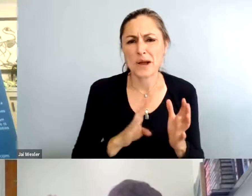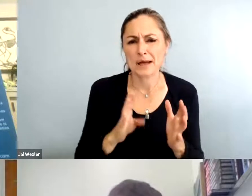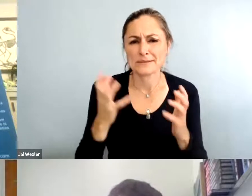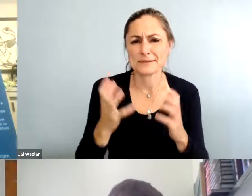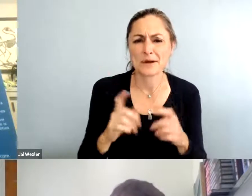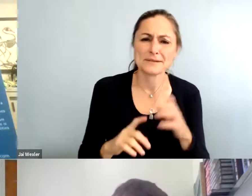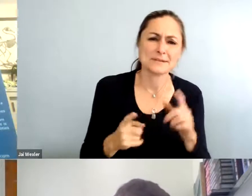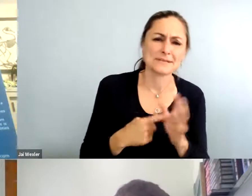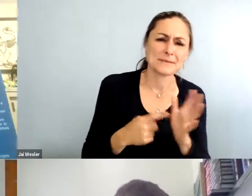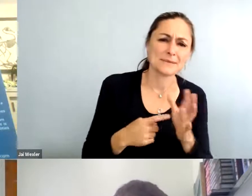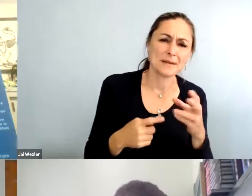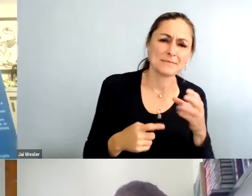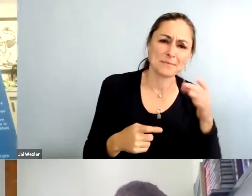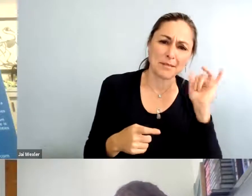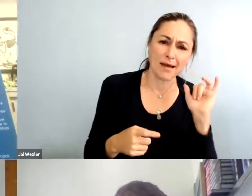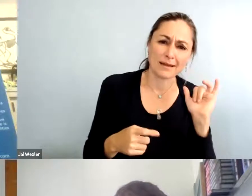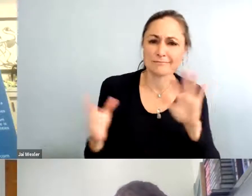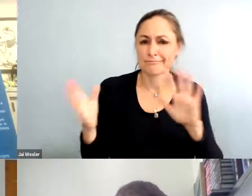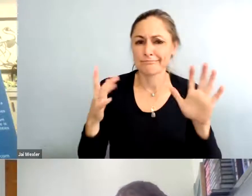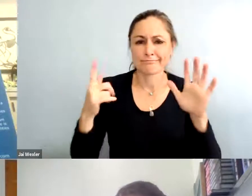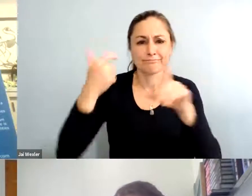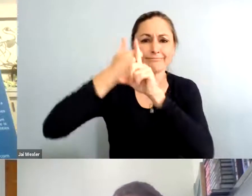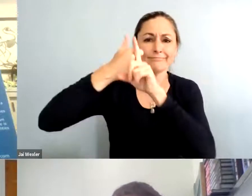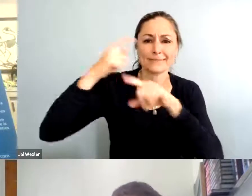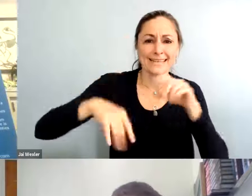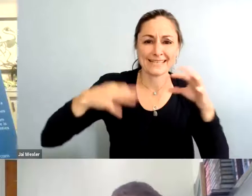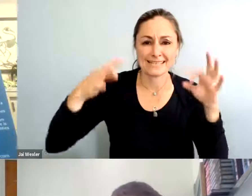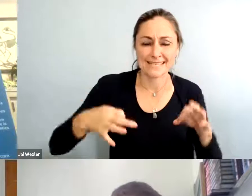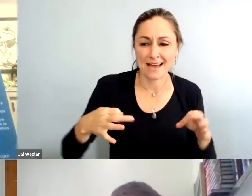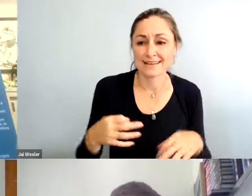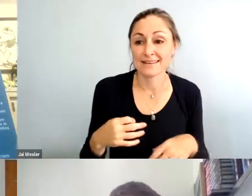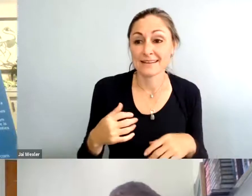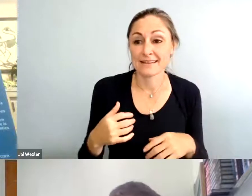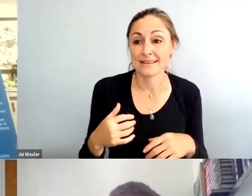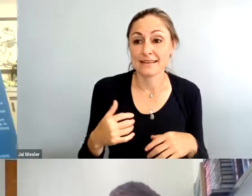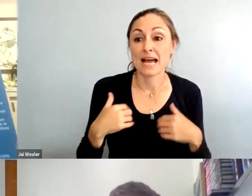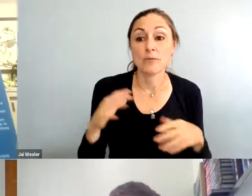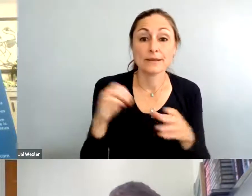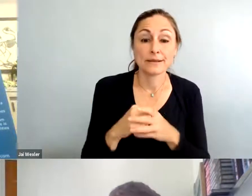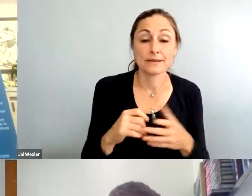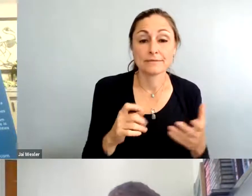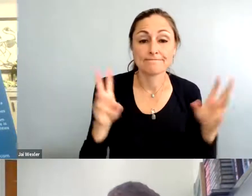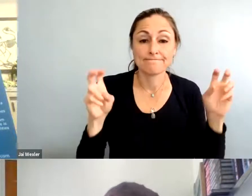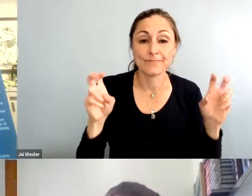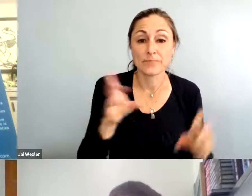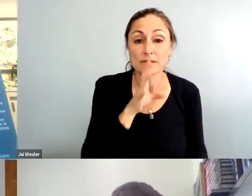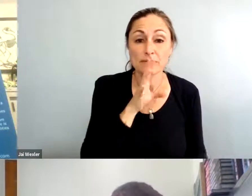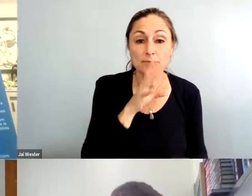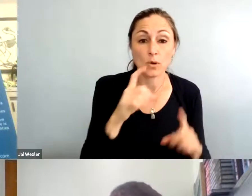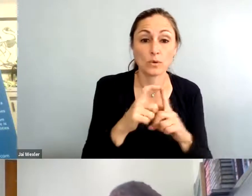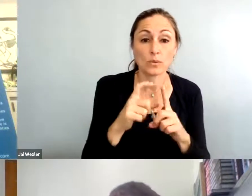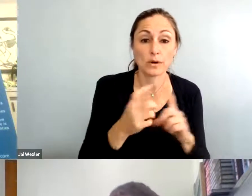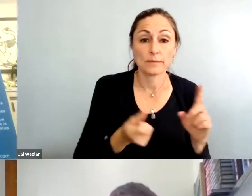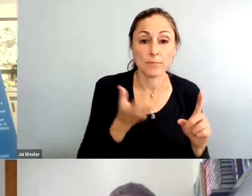really make its decision most of the time. I've been in about spoken word poetry. I've been doing that